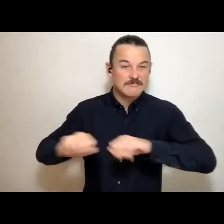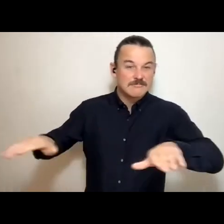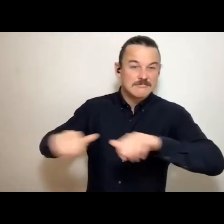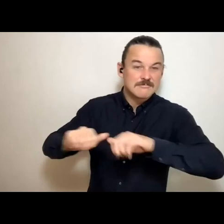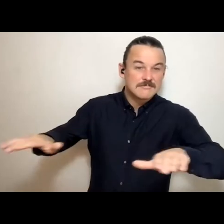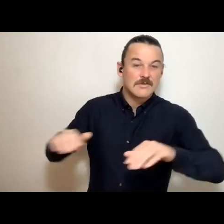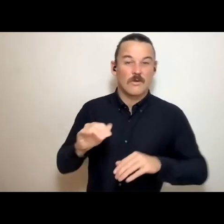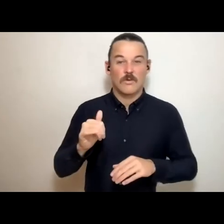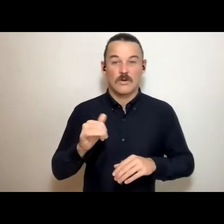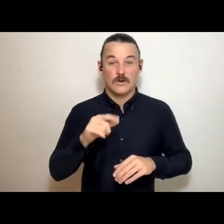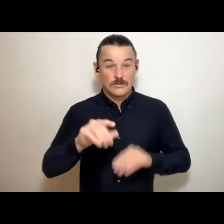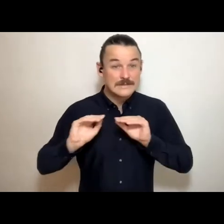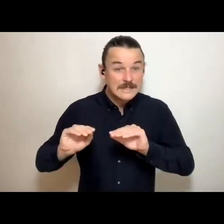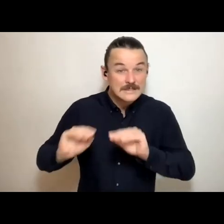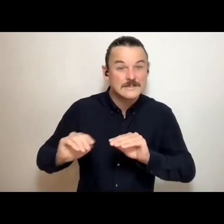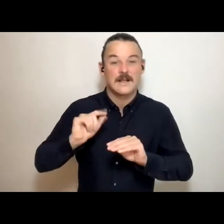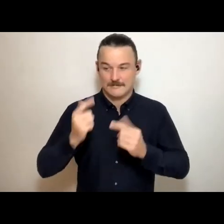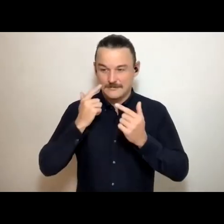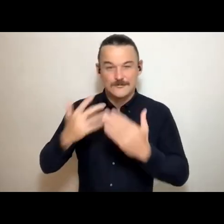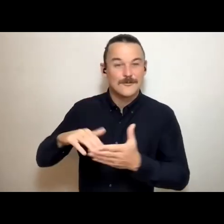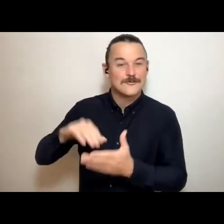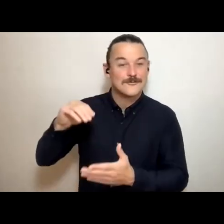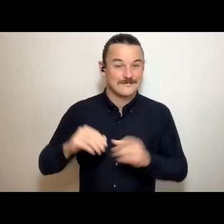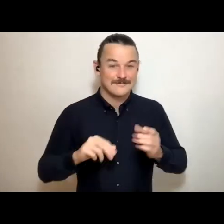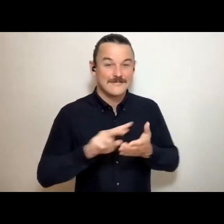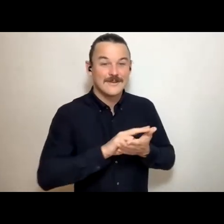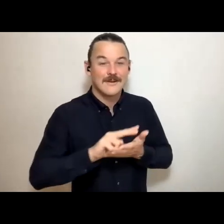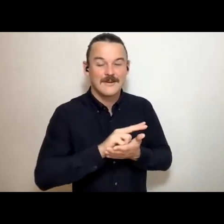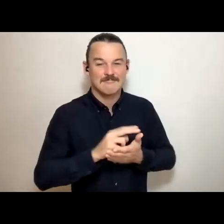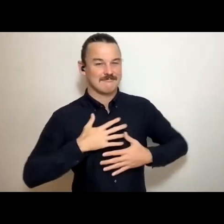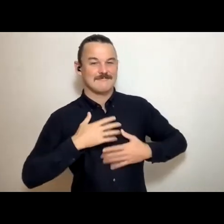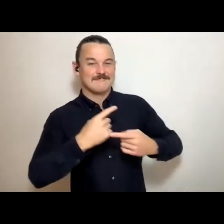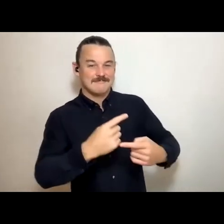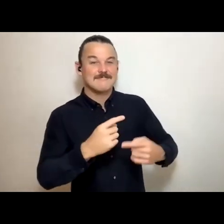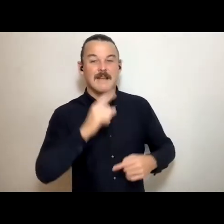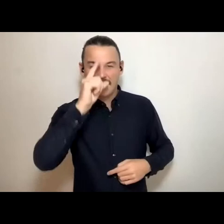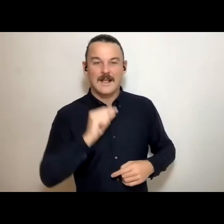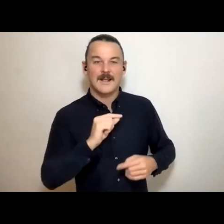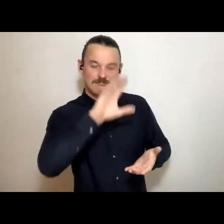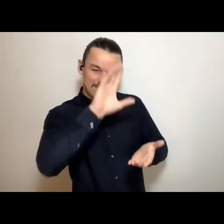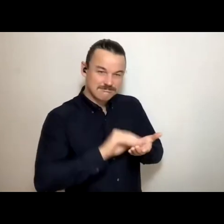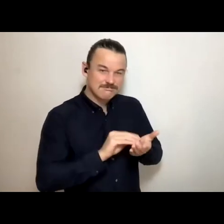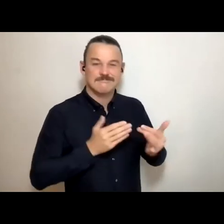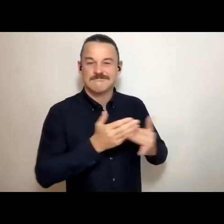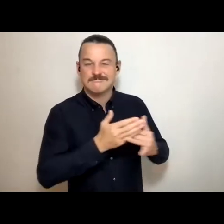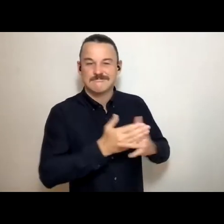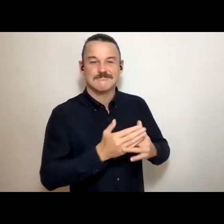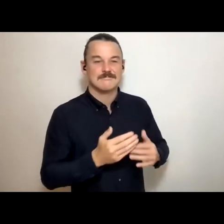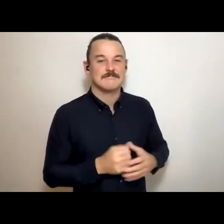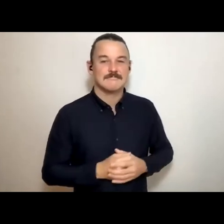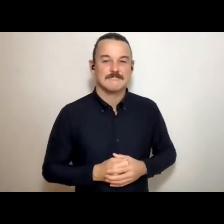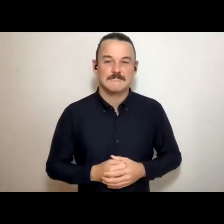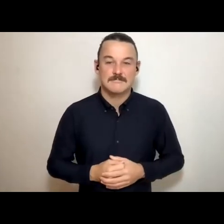however you feel is appropriate. Yeah, it'll be fully accessible as well for its